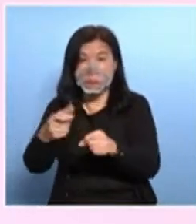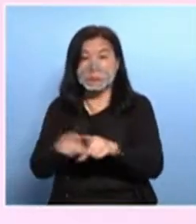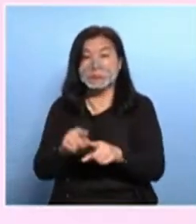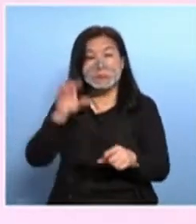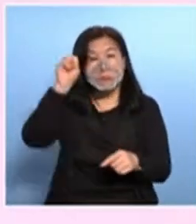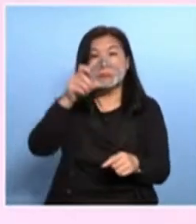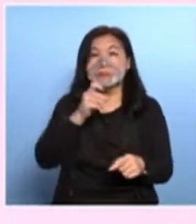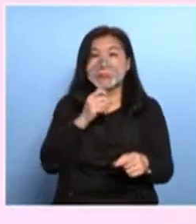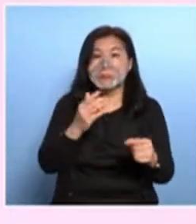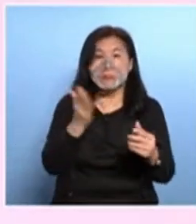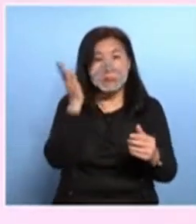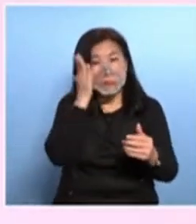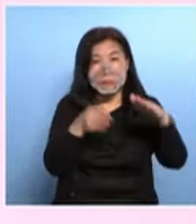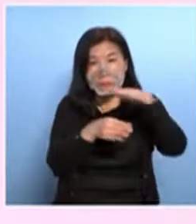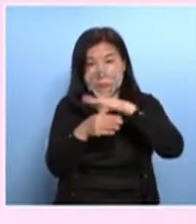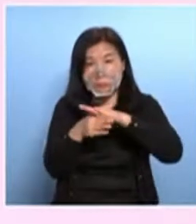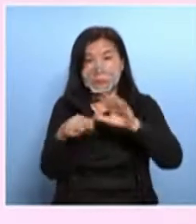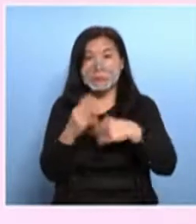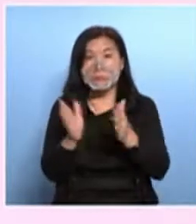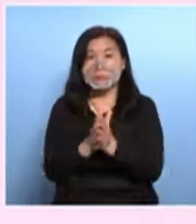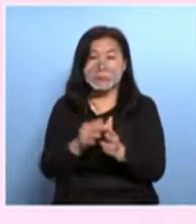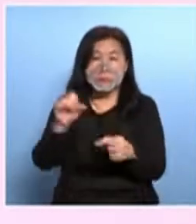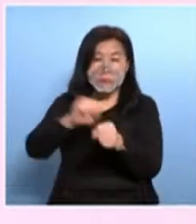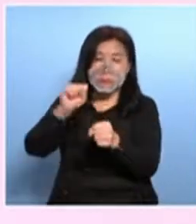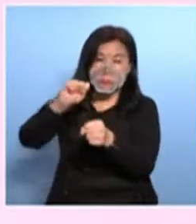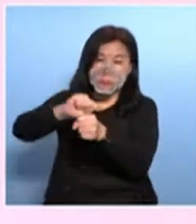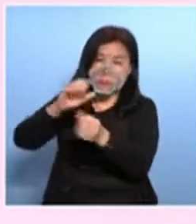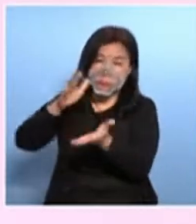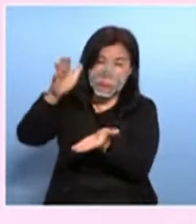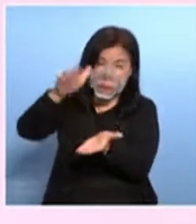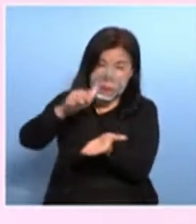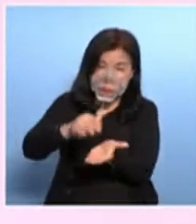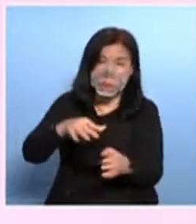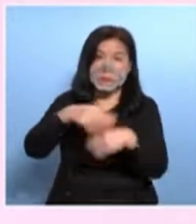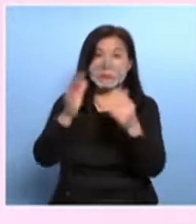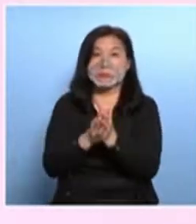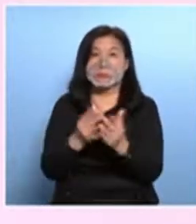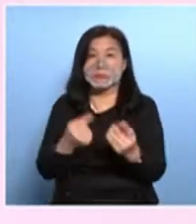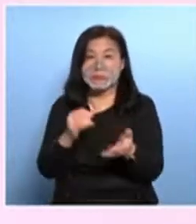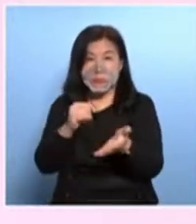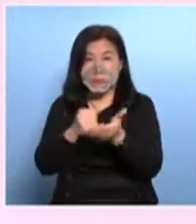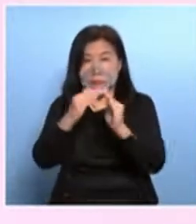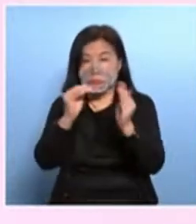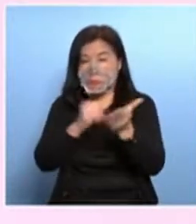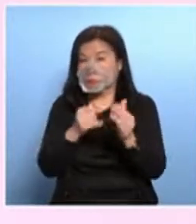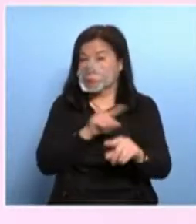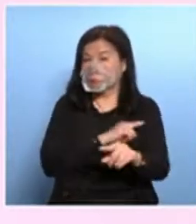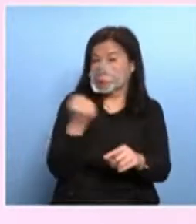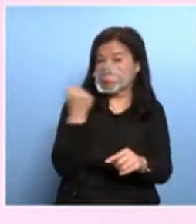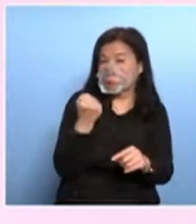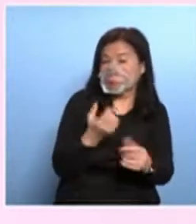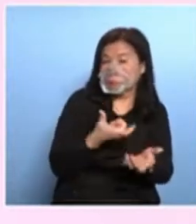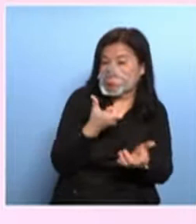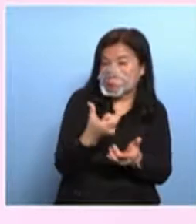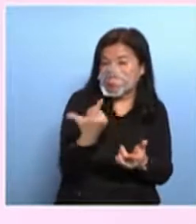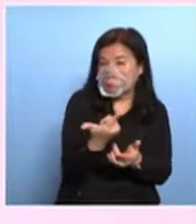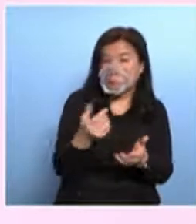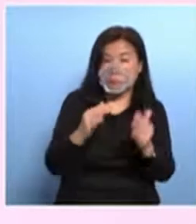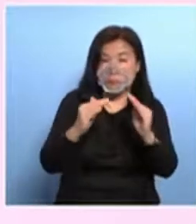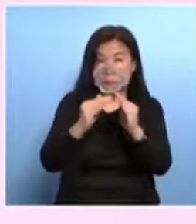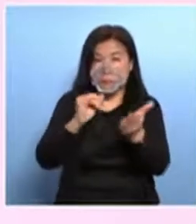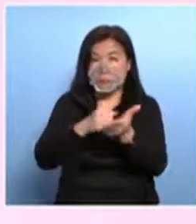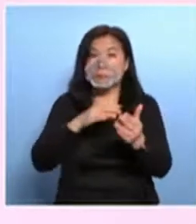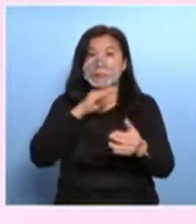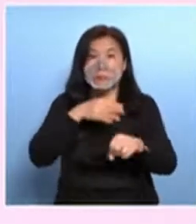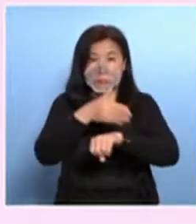tax rate may help increase revenue from profits tax. I also propose to introduce a progressive rating system for domestic properties